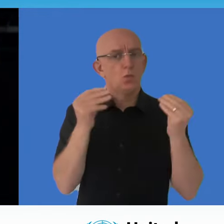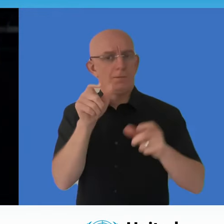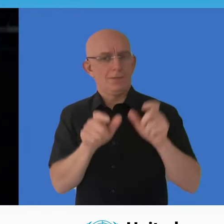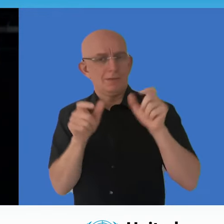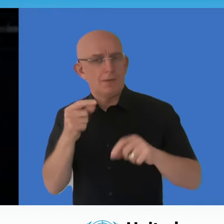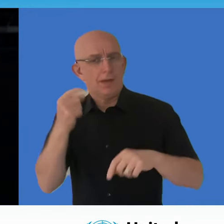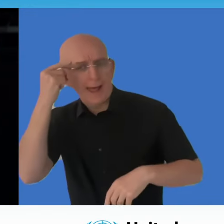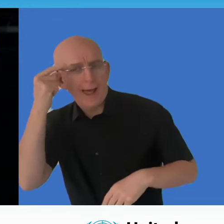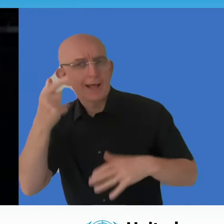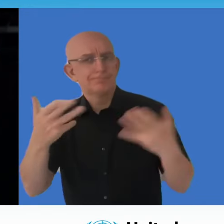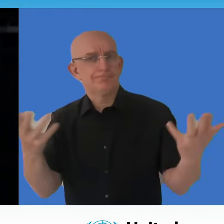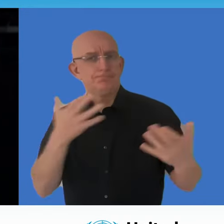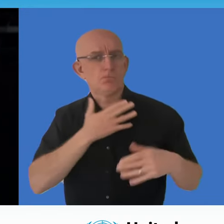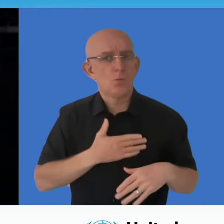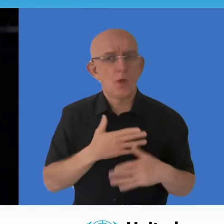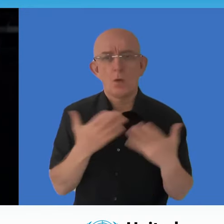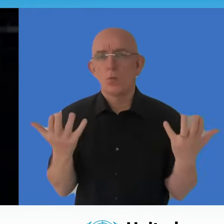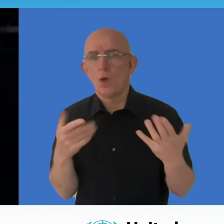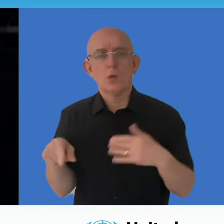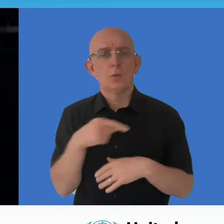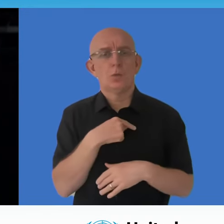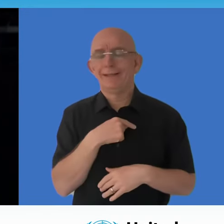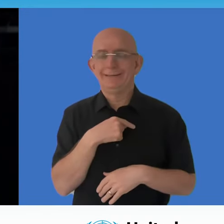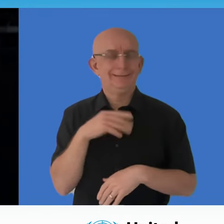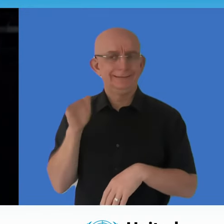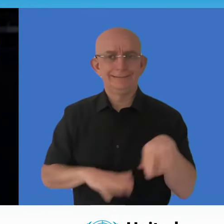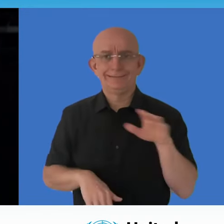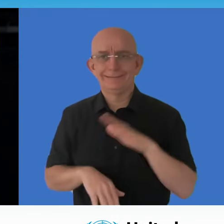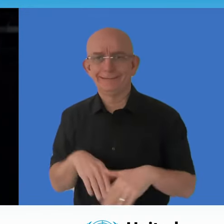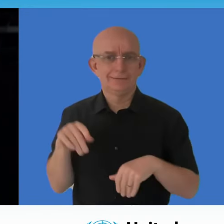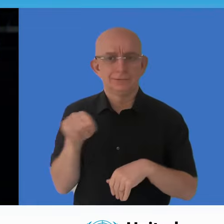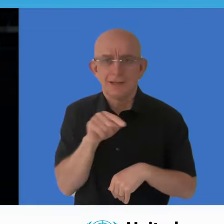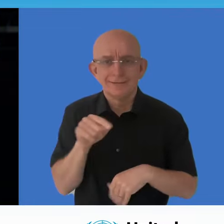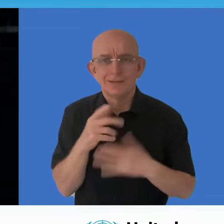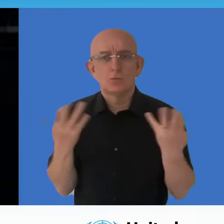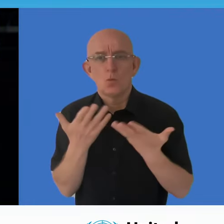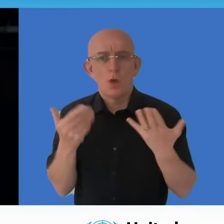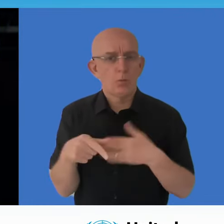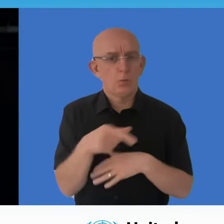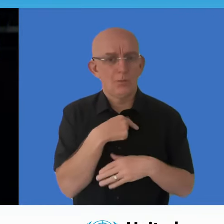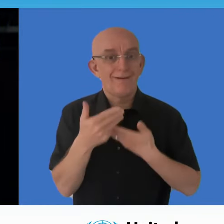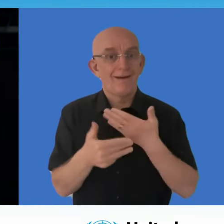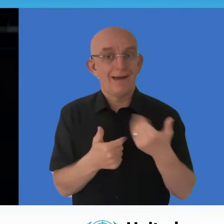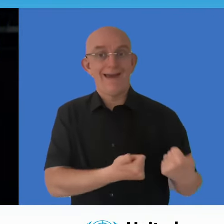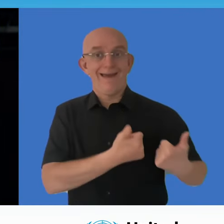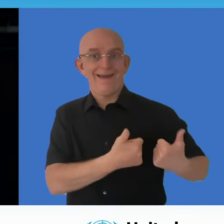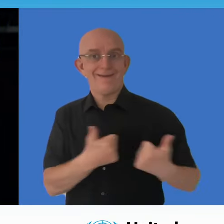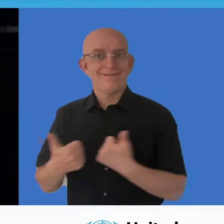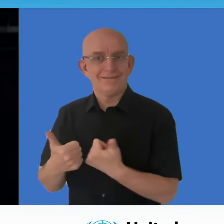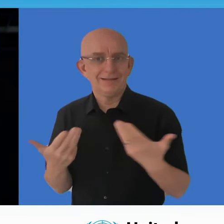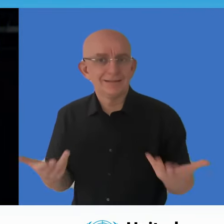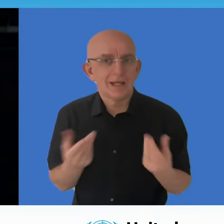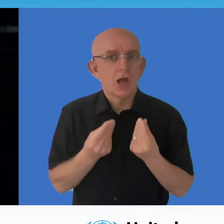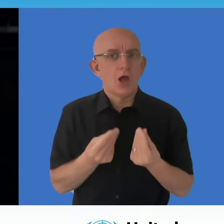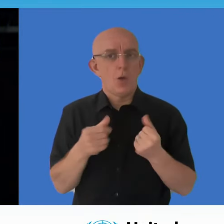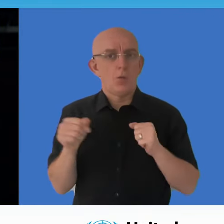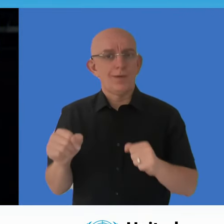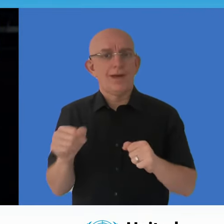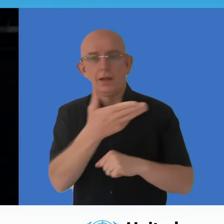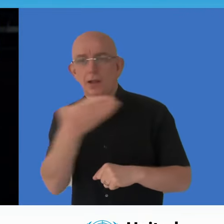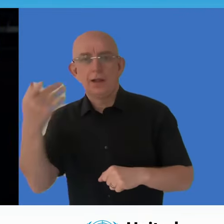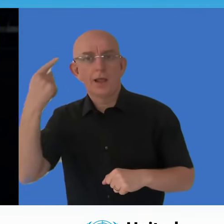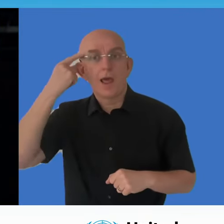what we are getting right, and how we can elevate the ideas of young people